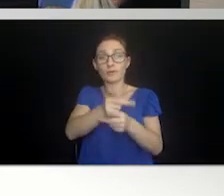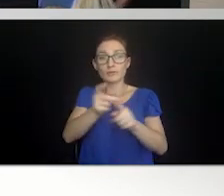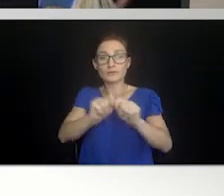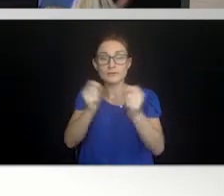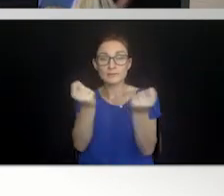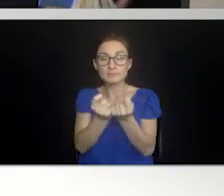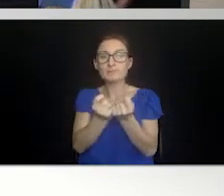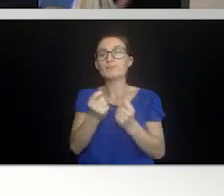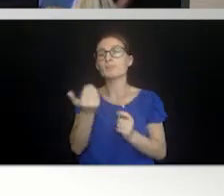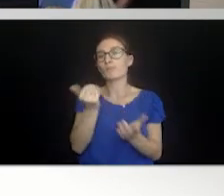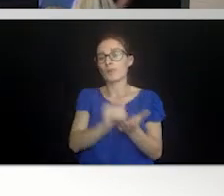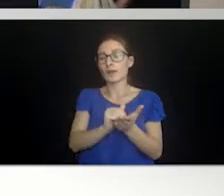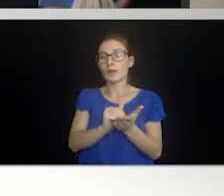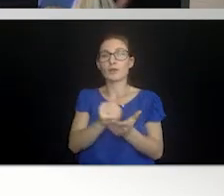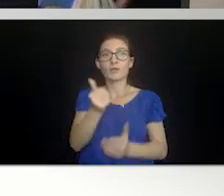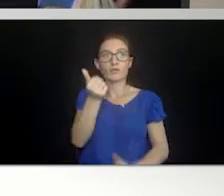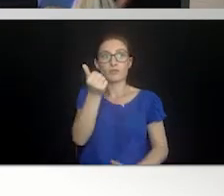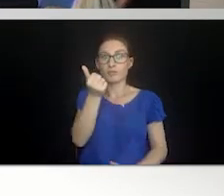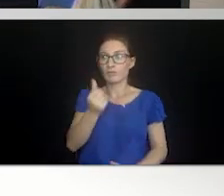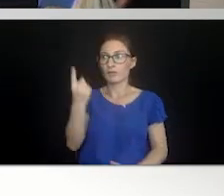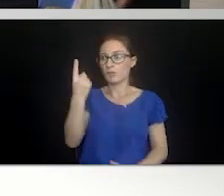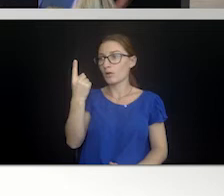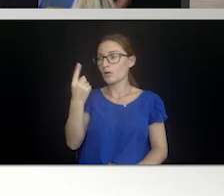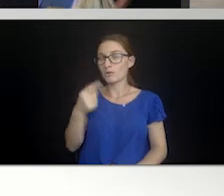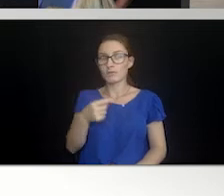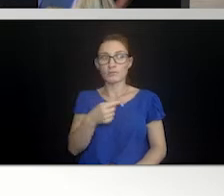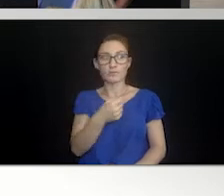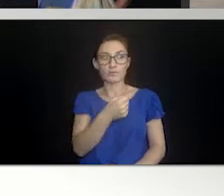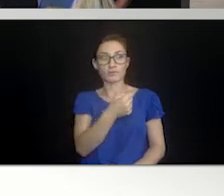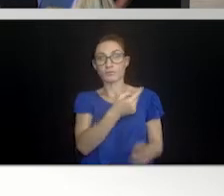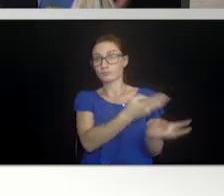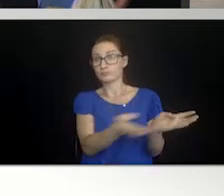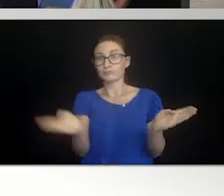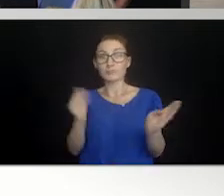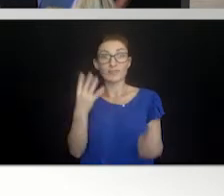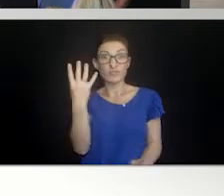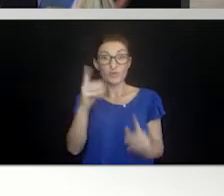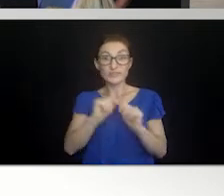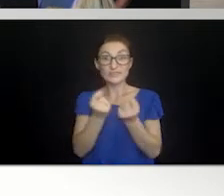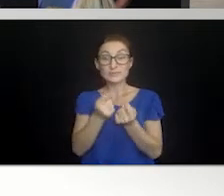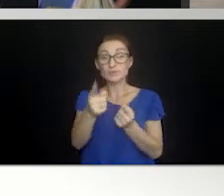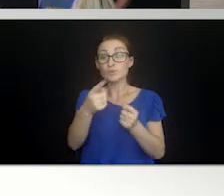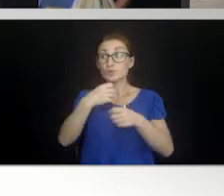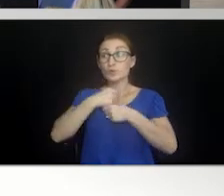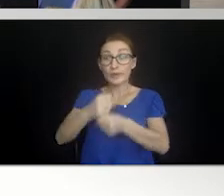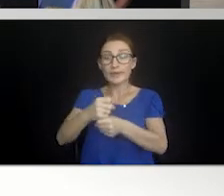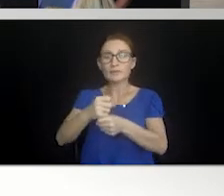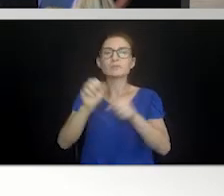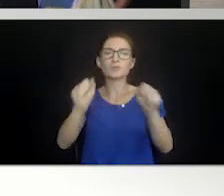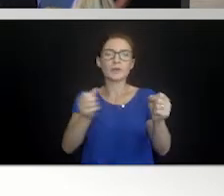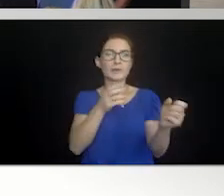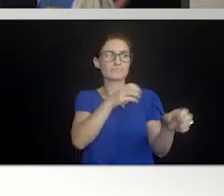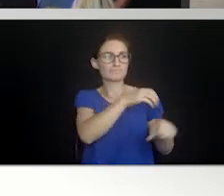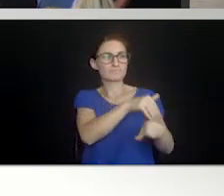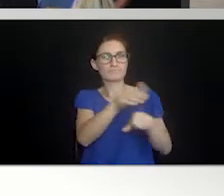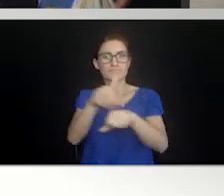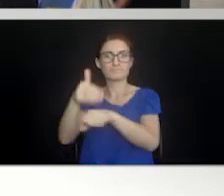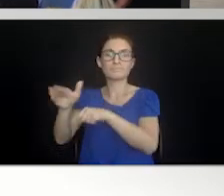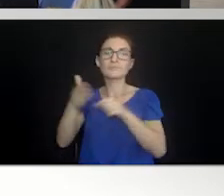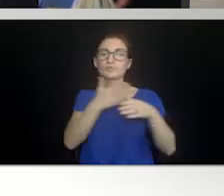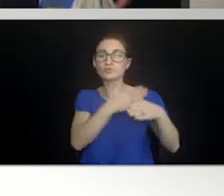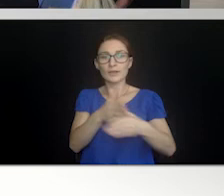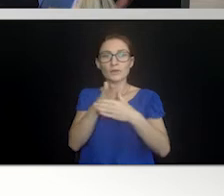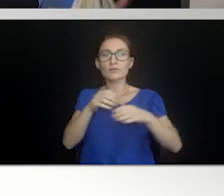your care teams. Again, any one of the 3 or 4 teams that you may create. So you could